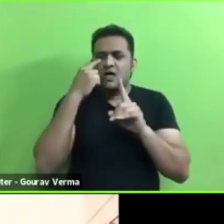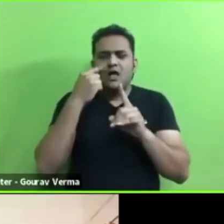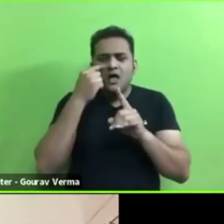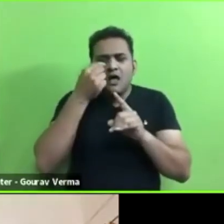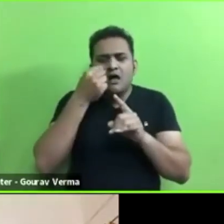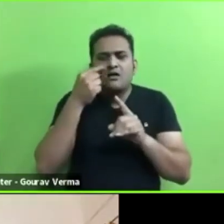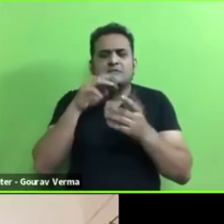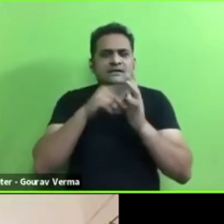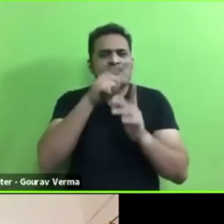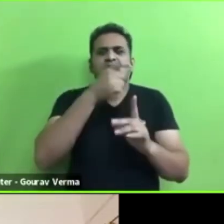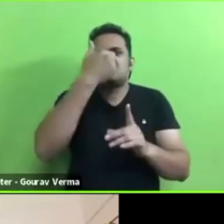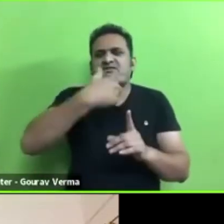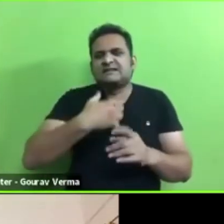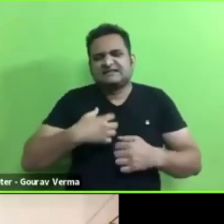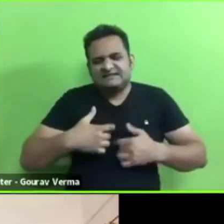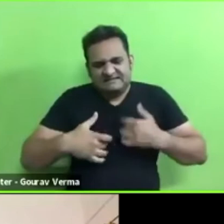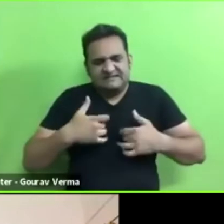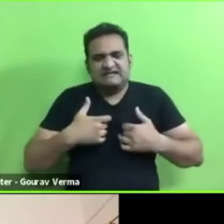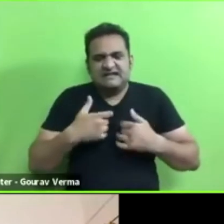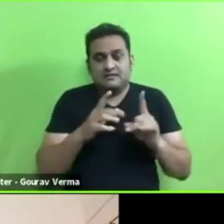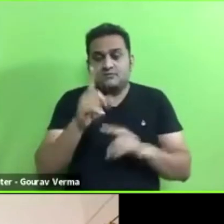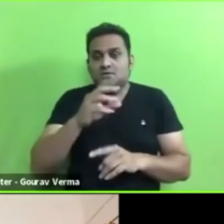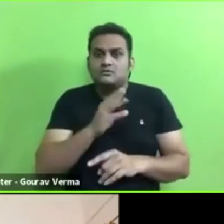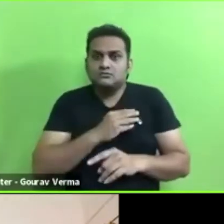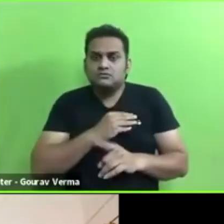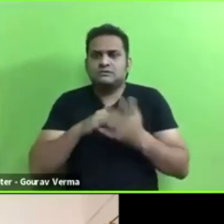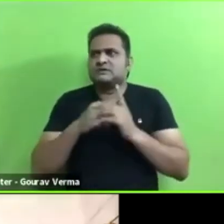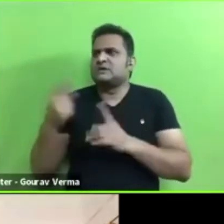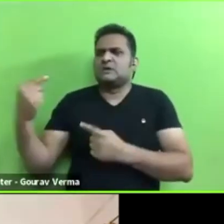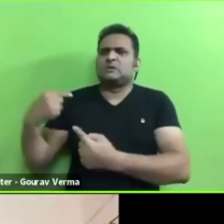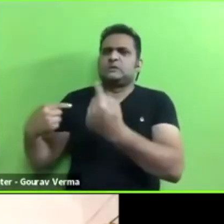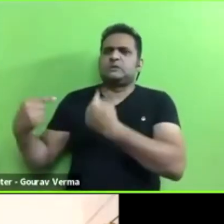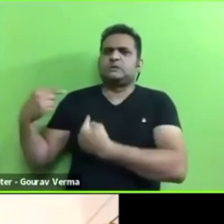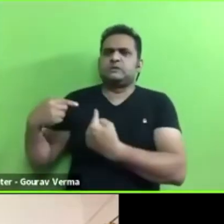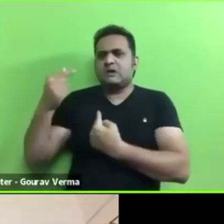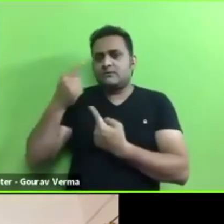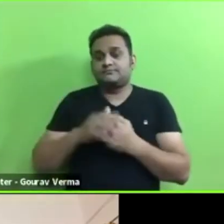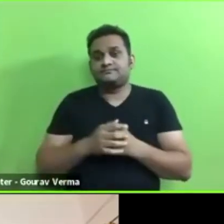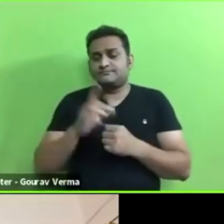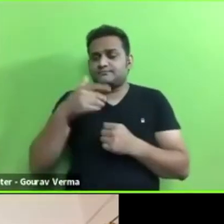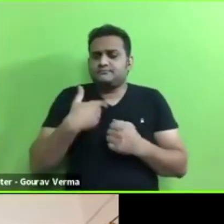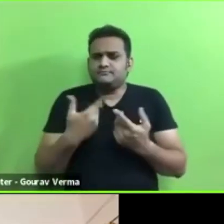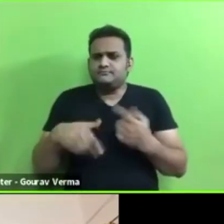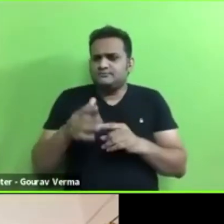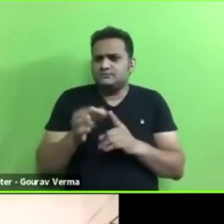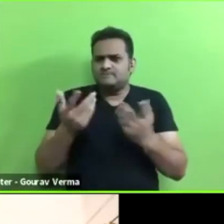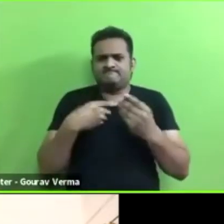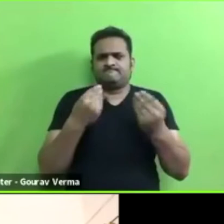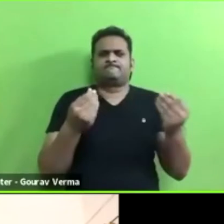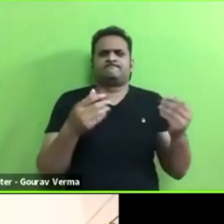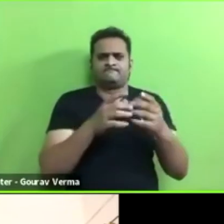emotion, while fears is a political statement. And what we try to do is we try to hustle this